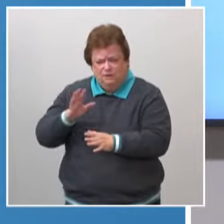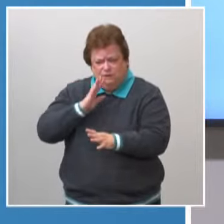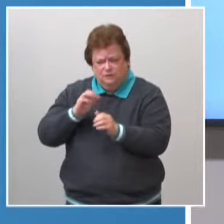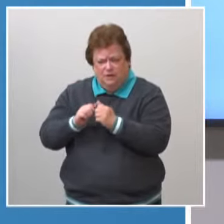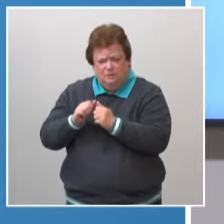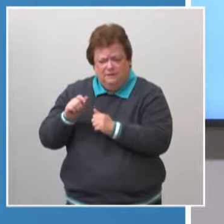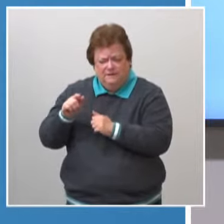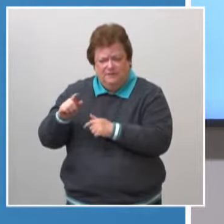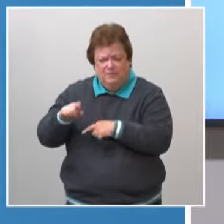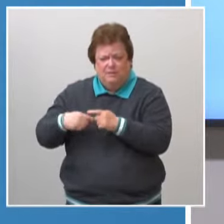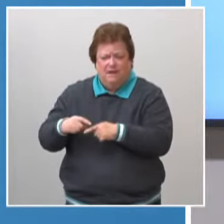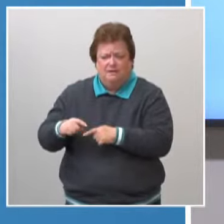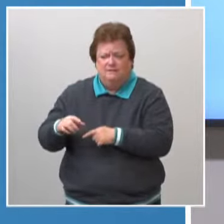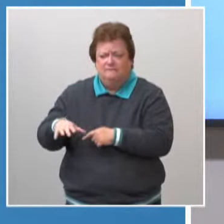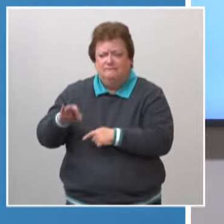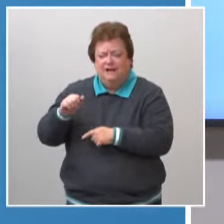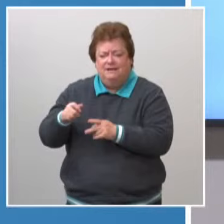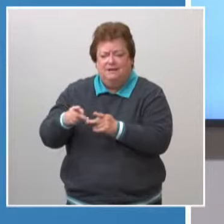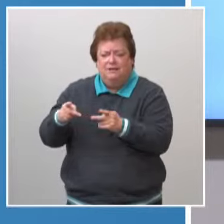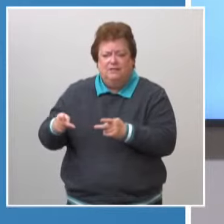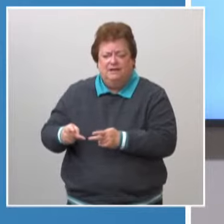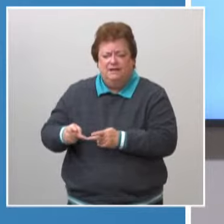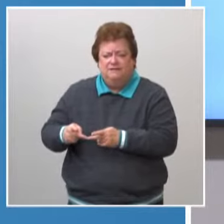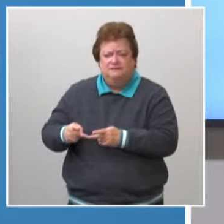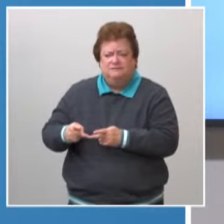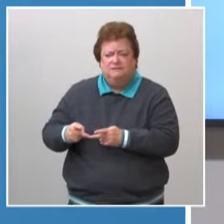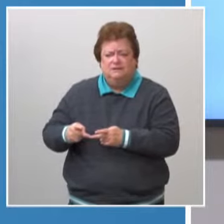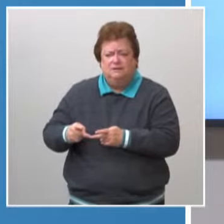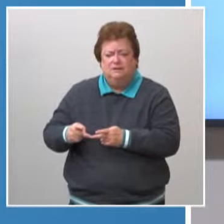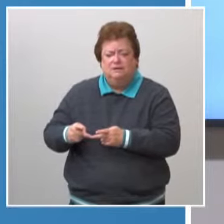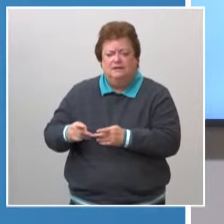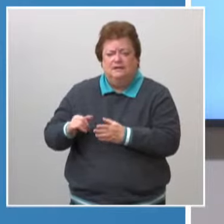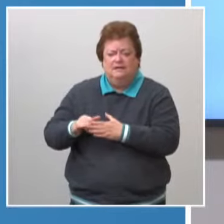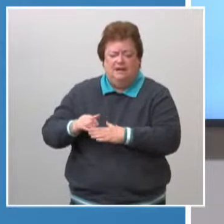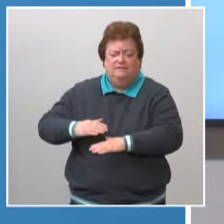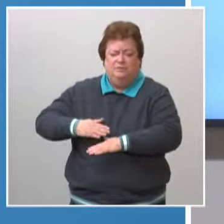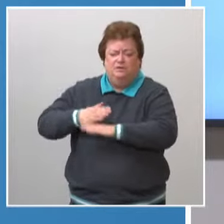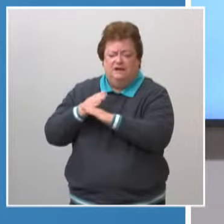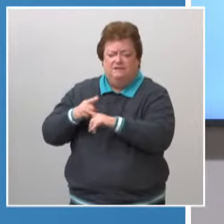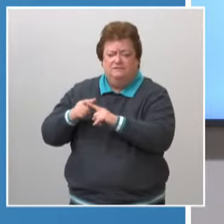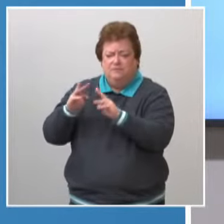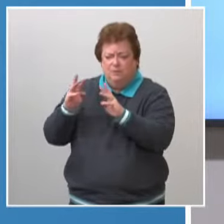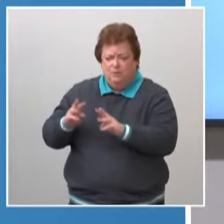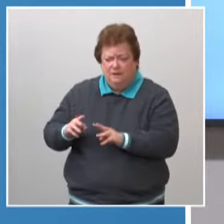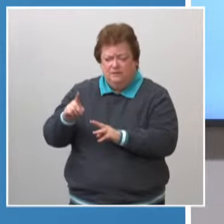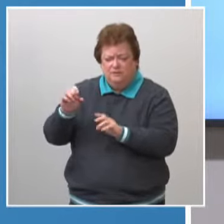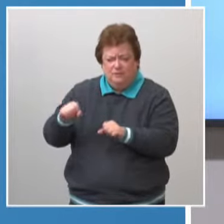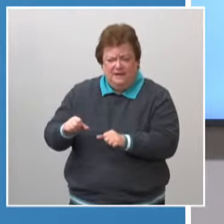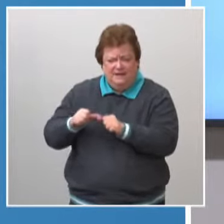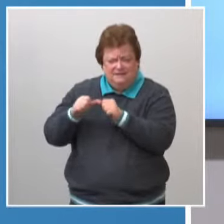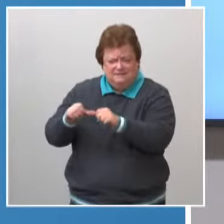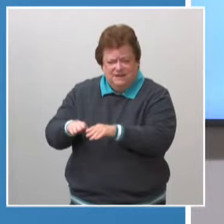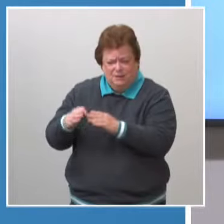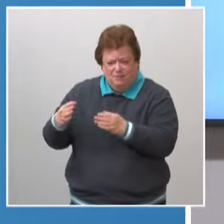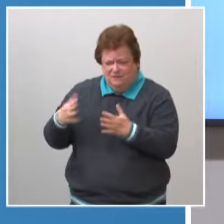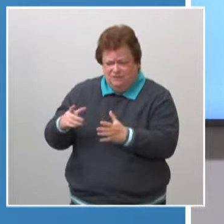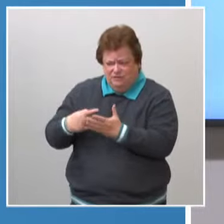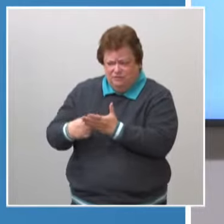trying to find a spot that's, protected from the weather so they can stay open? Have you had any discussions like